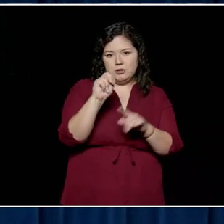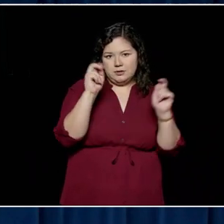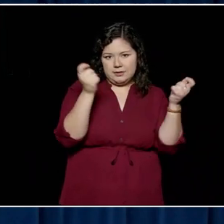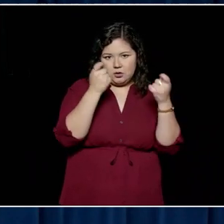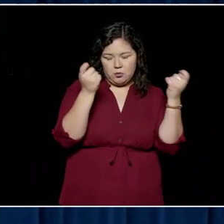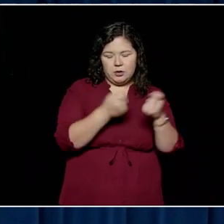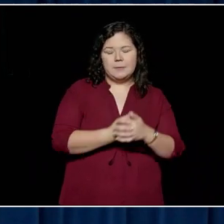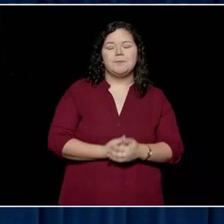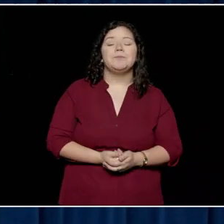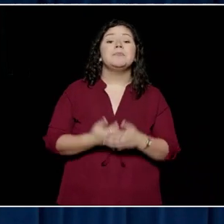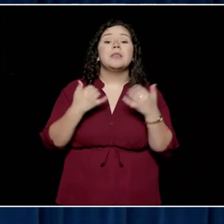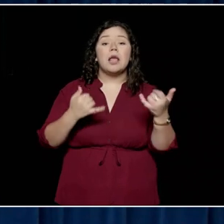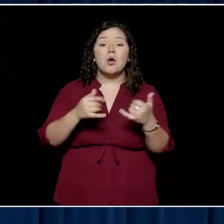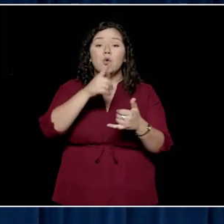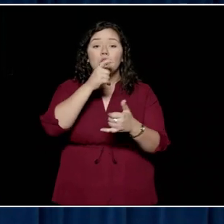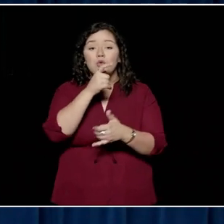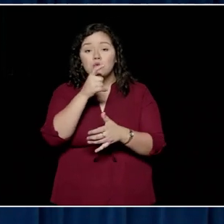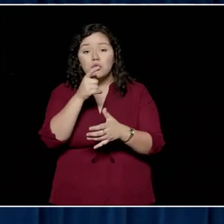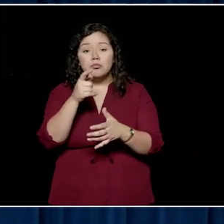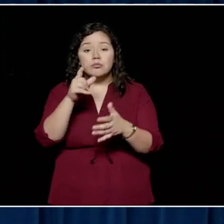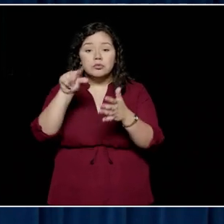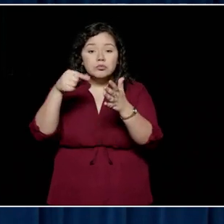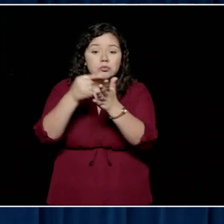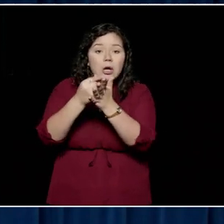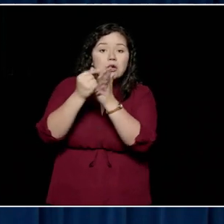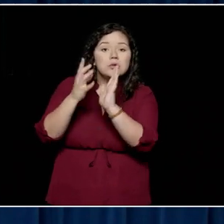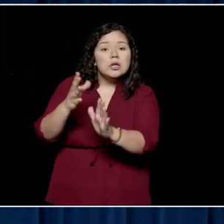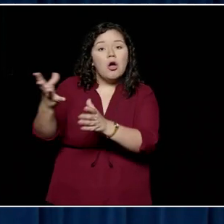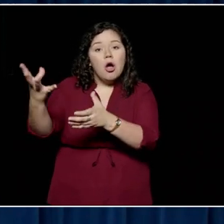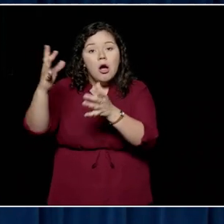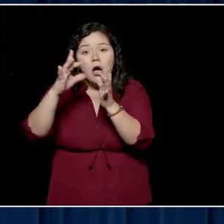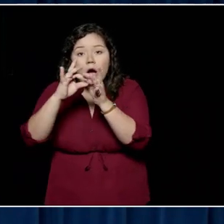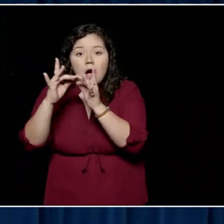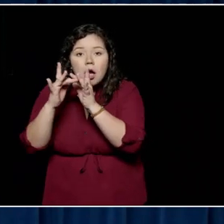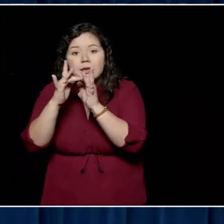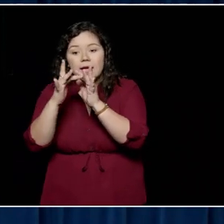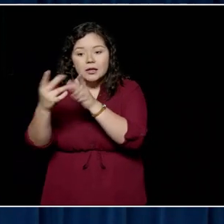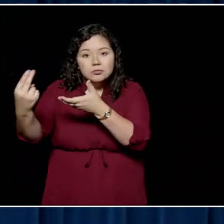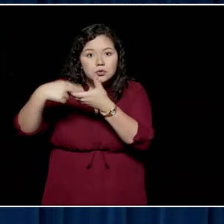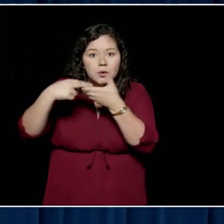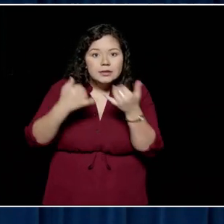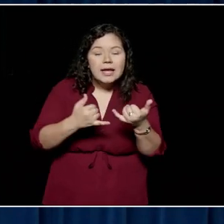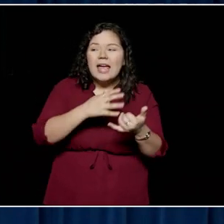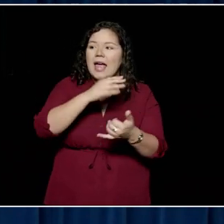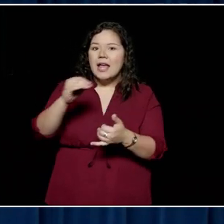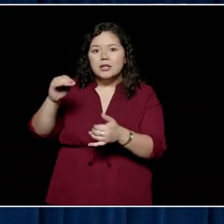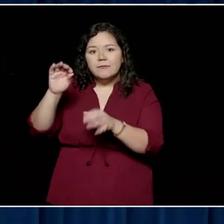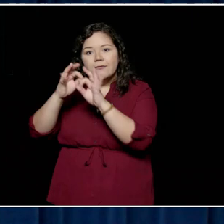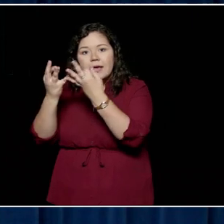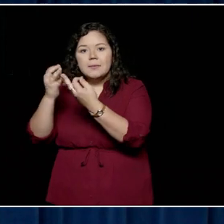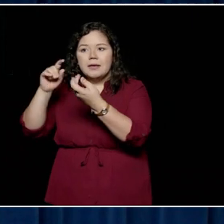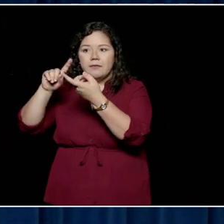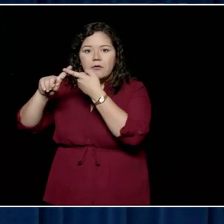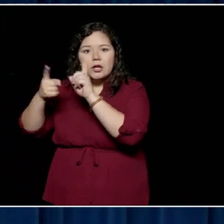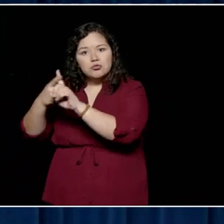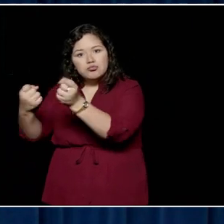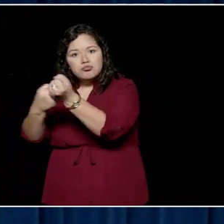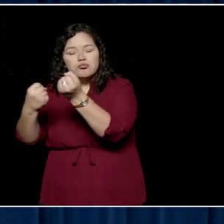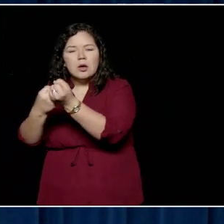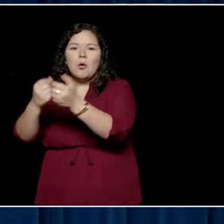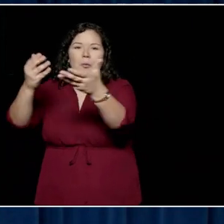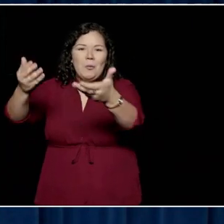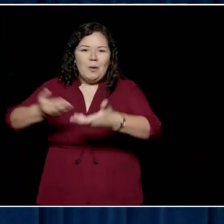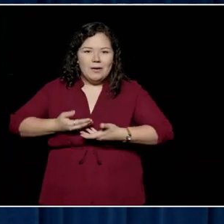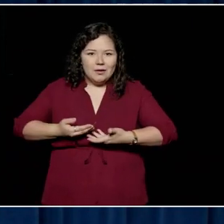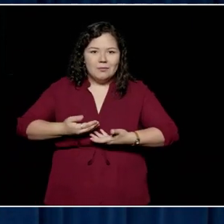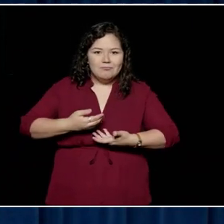who join us online today, and for all those who are unable to attend today's celebration, welcome to the